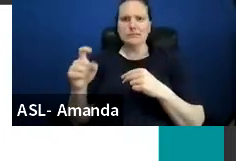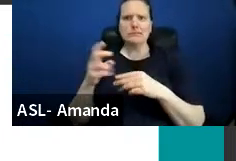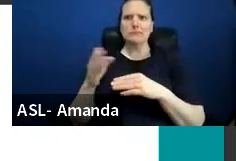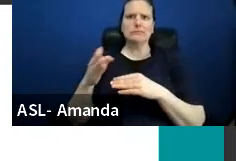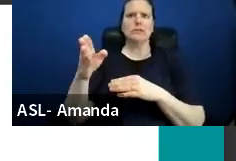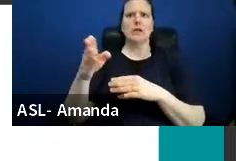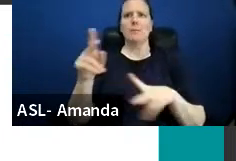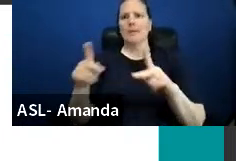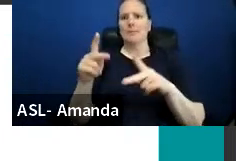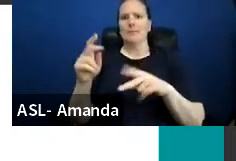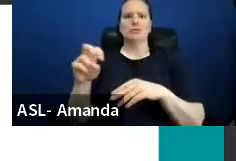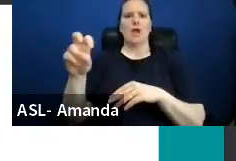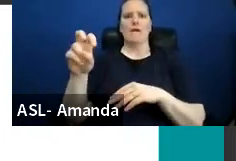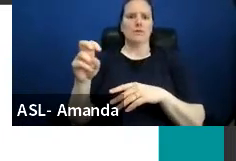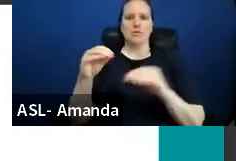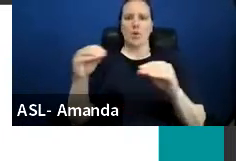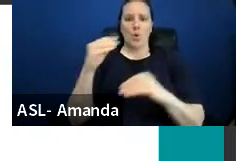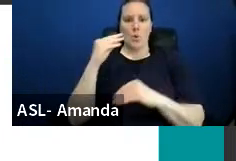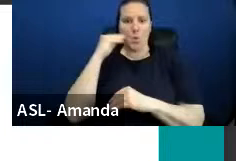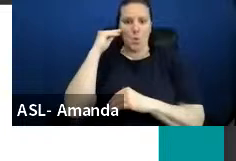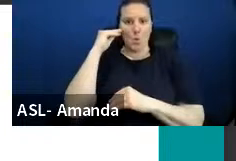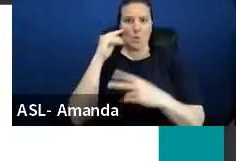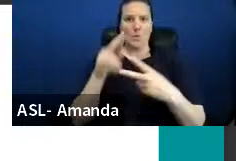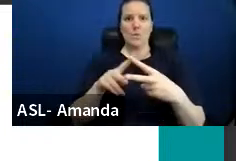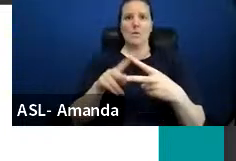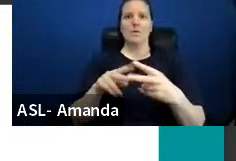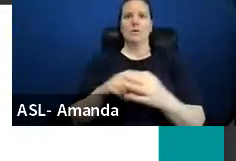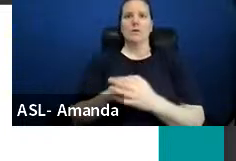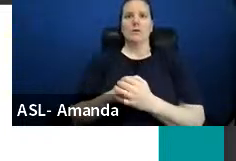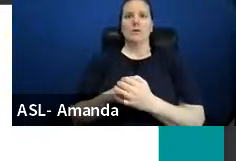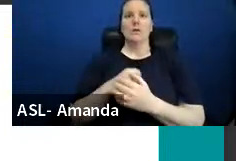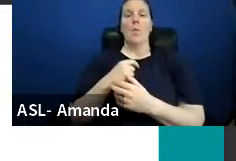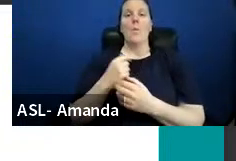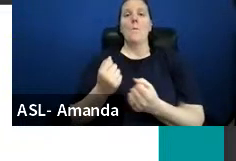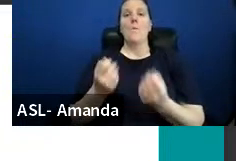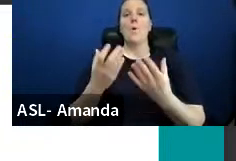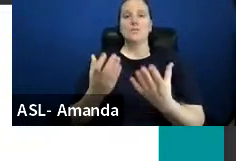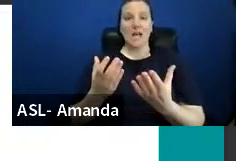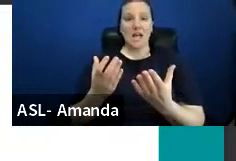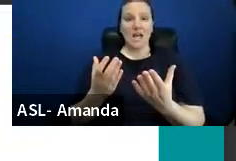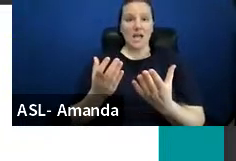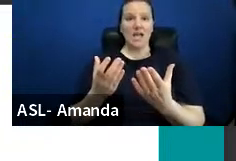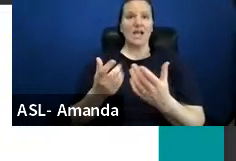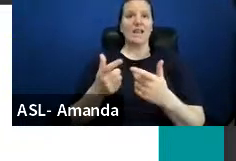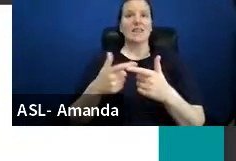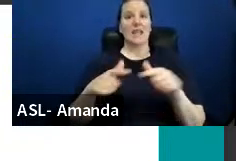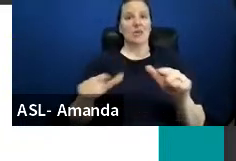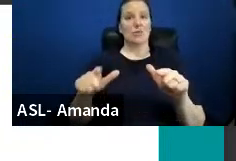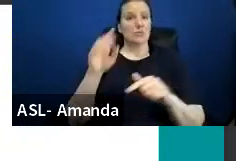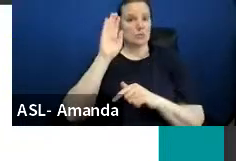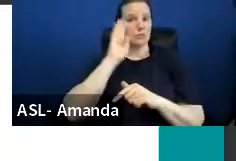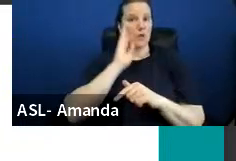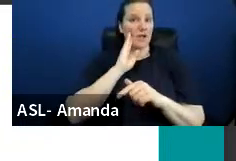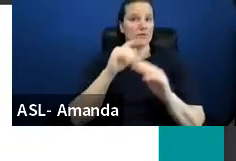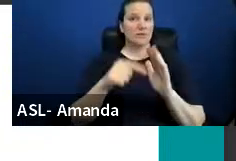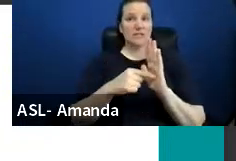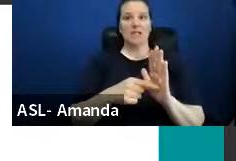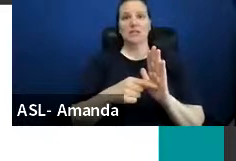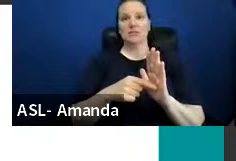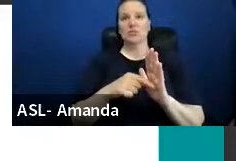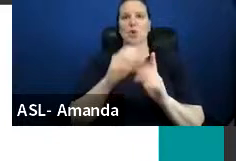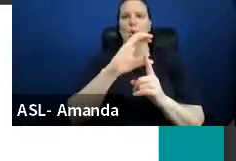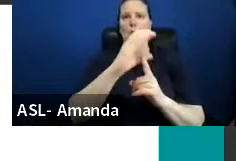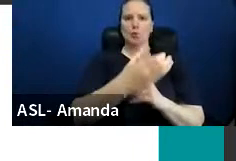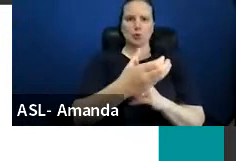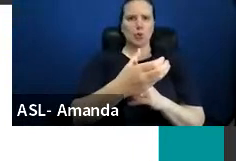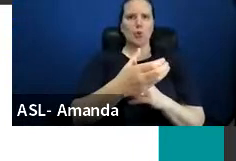experiencing homelessness. Consider having multilingual brown signage to mark areas of interest, national and recreational sites, and important cultural places, such